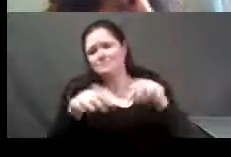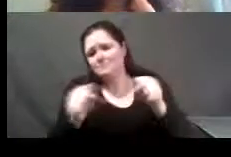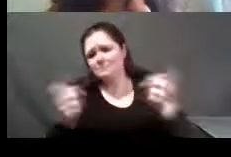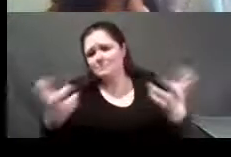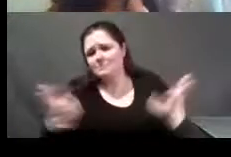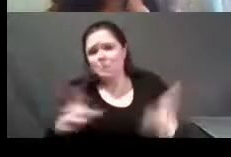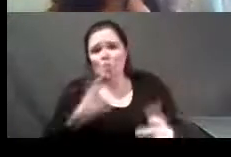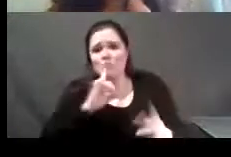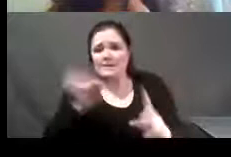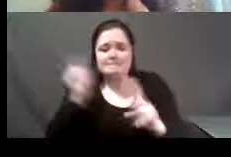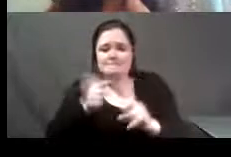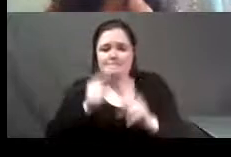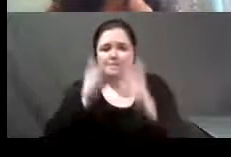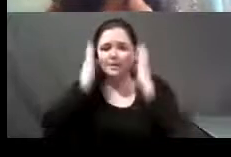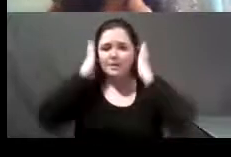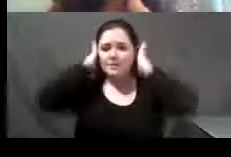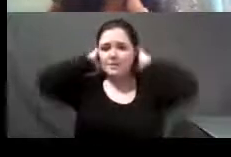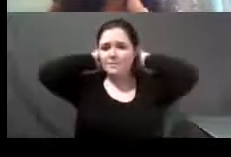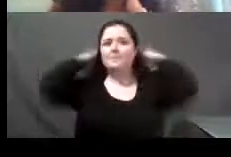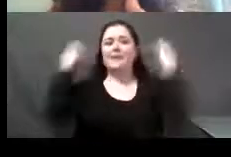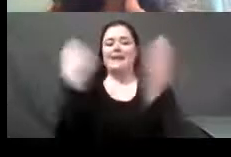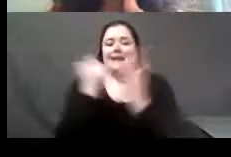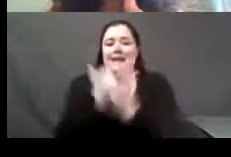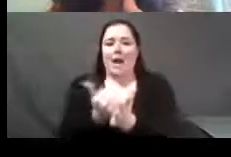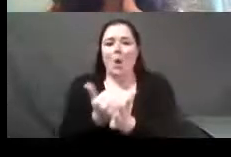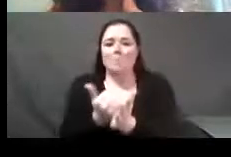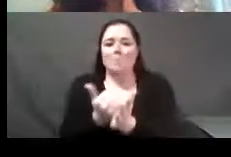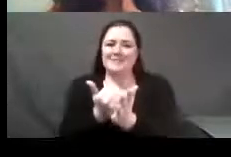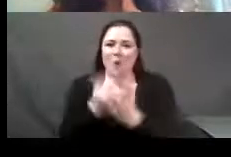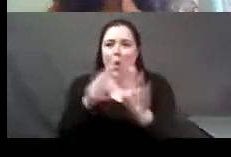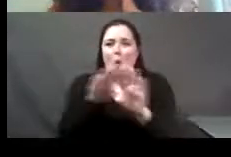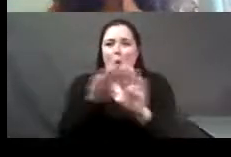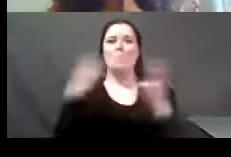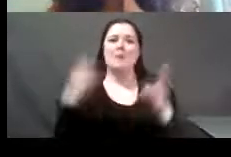essentially just it helps open up movements to them as well.